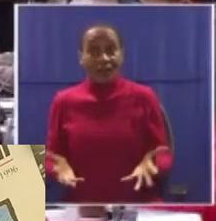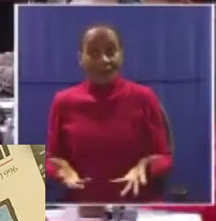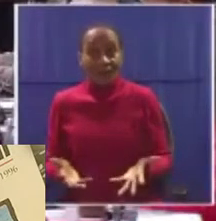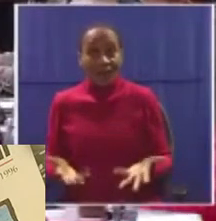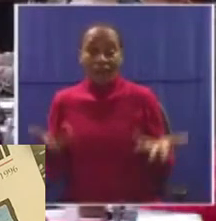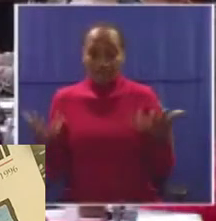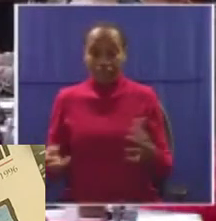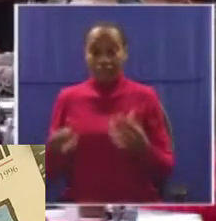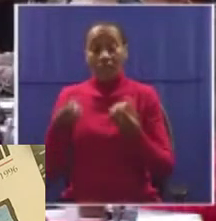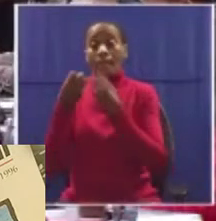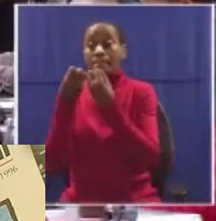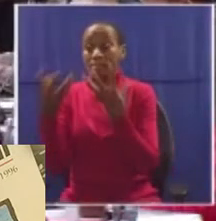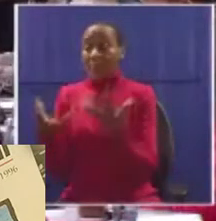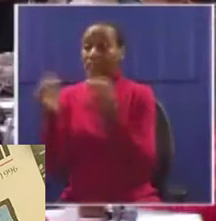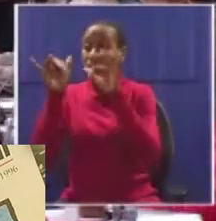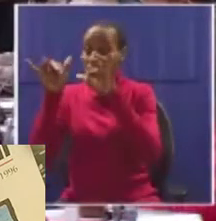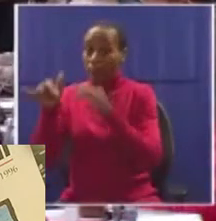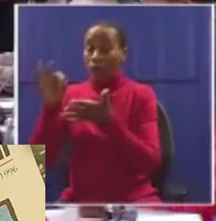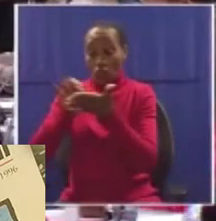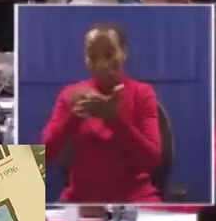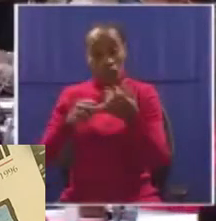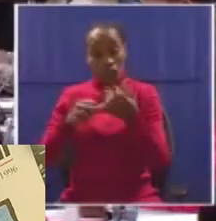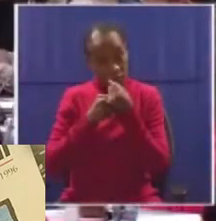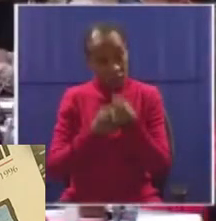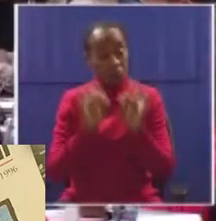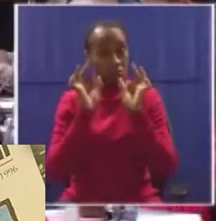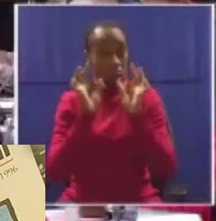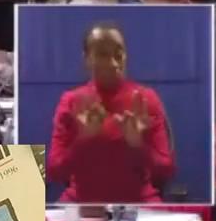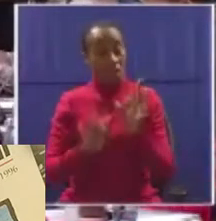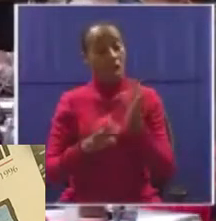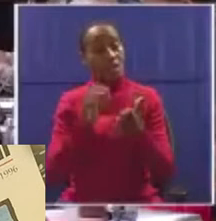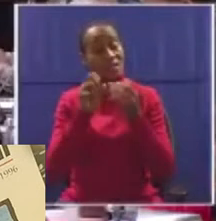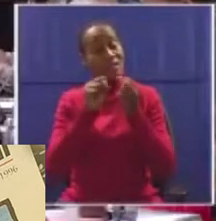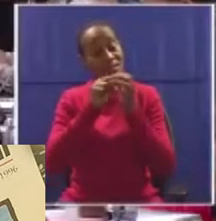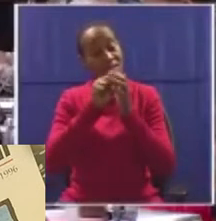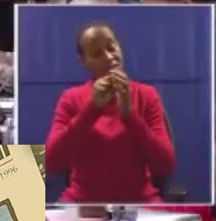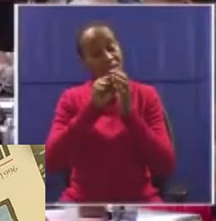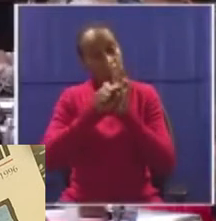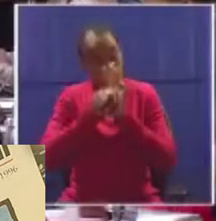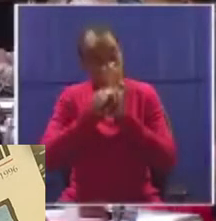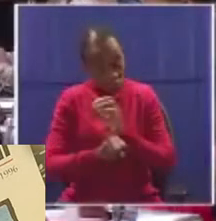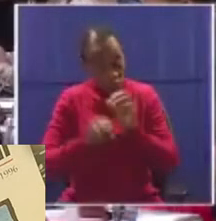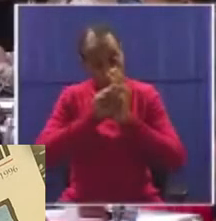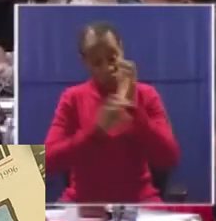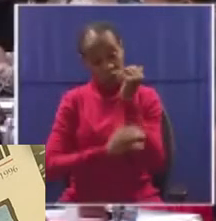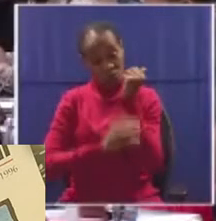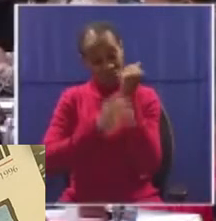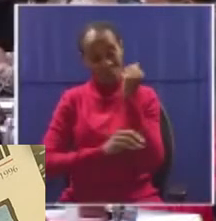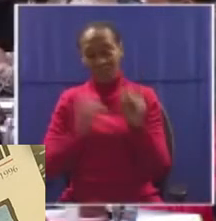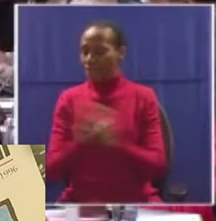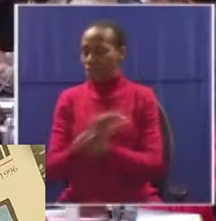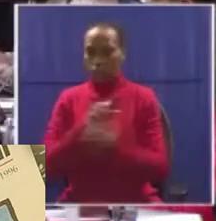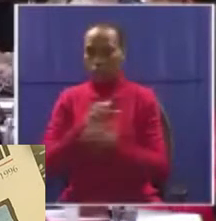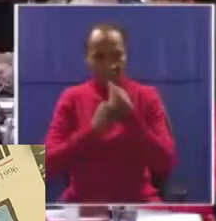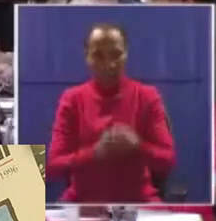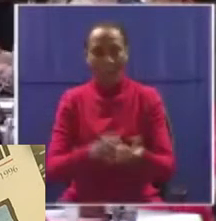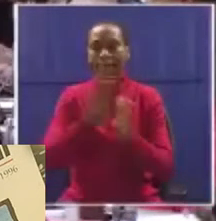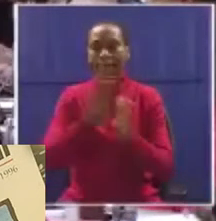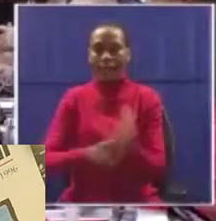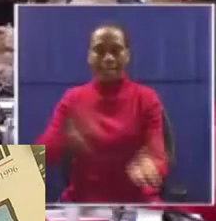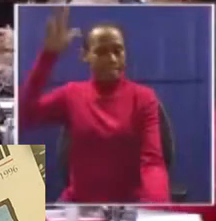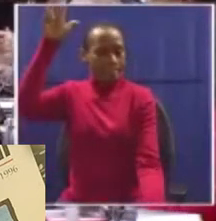as the required majority has been obtained in terms of section 74 subsection 2 of The Constitution the bill has been